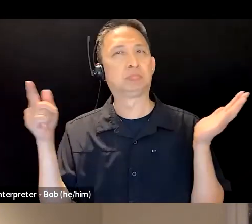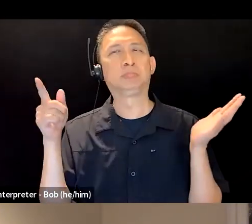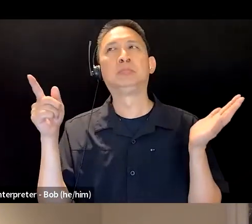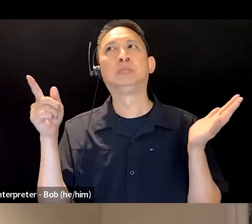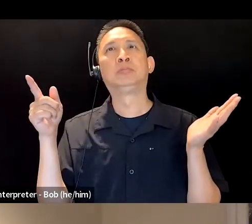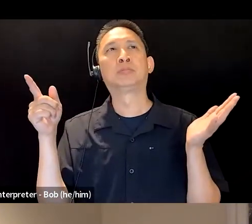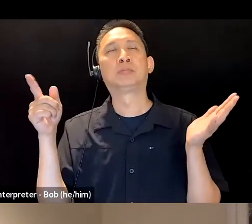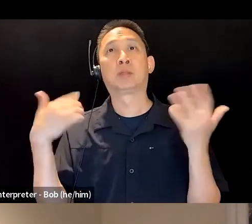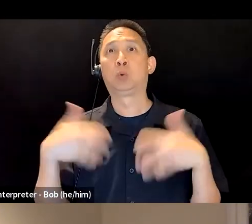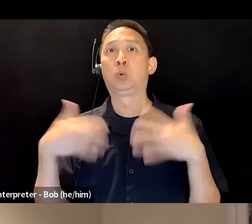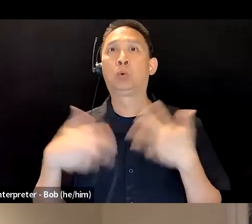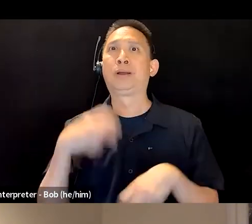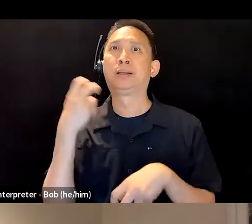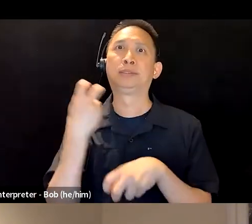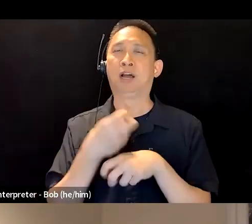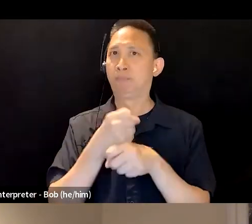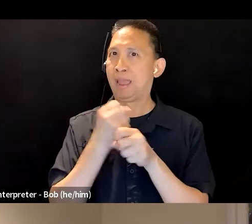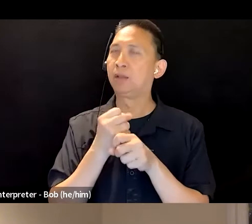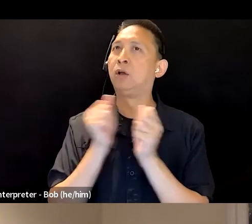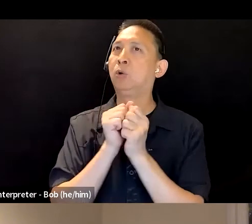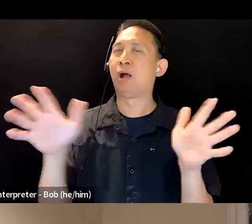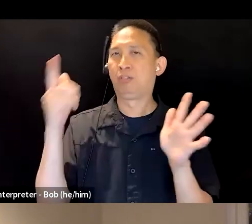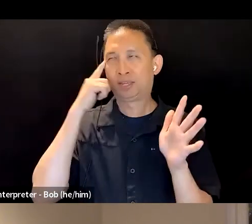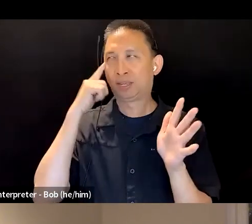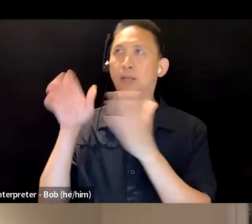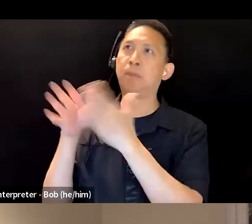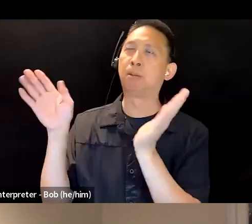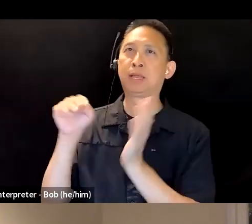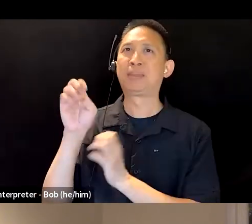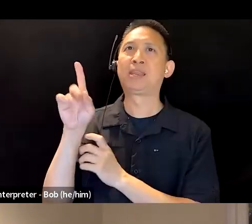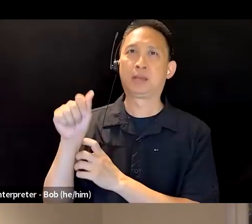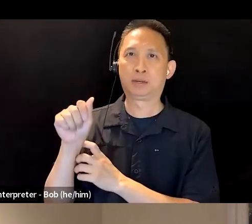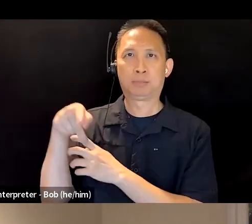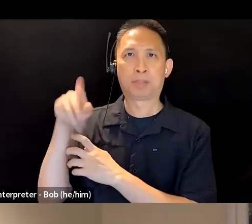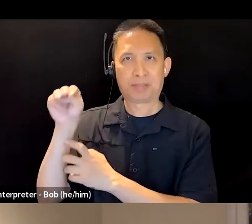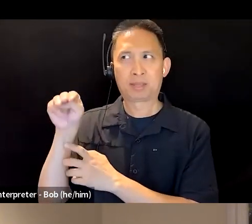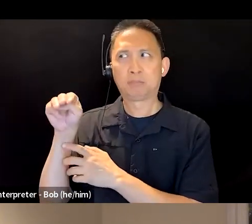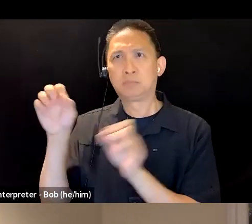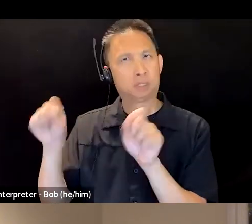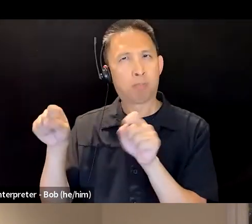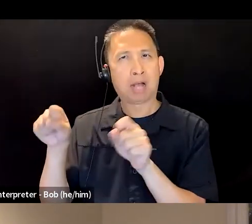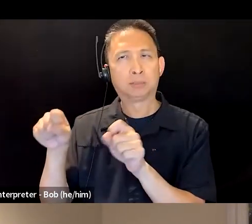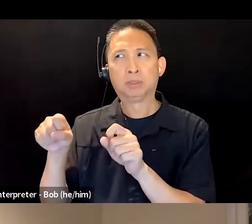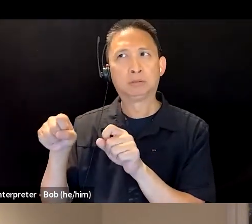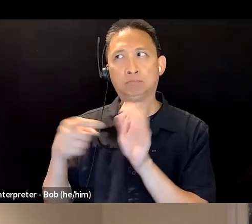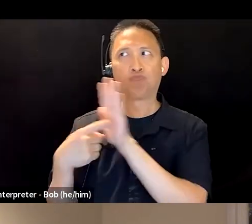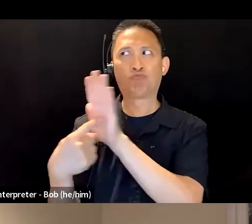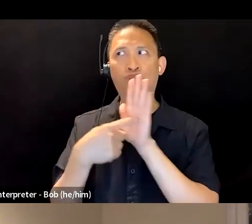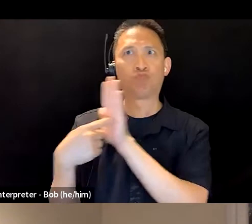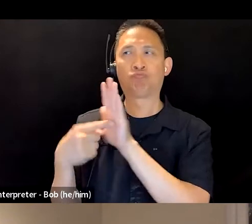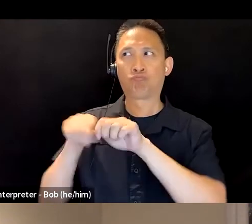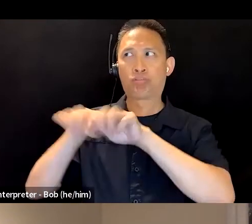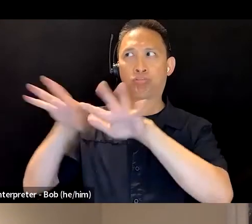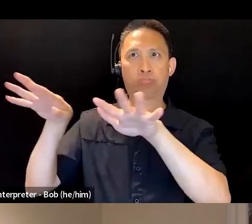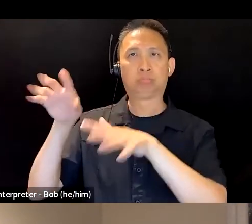it's hard to make a documentary without thinking of public media as being an outlet for your film, one way or another. But I